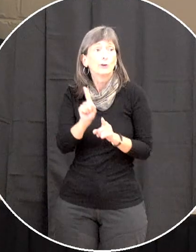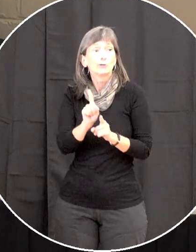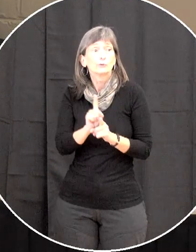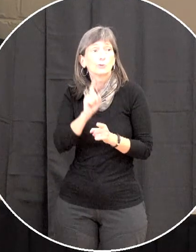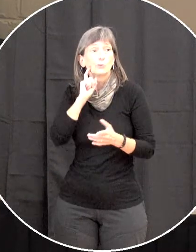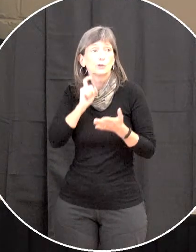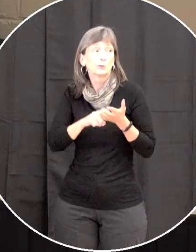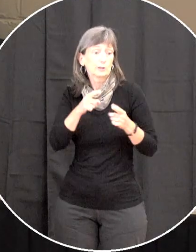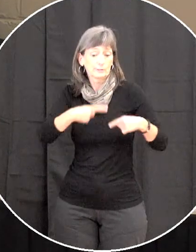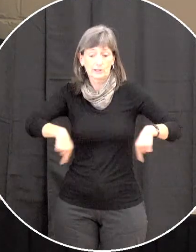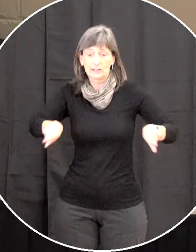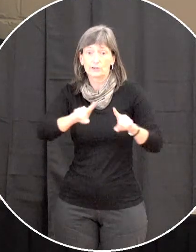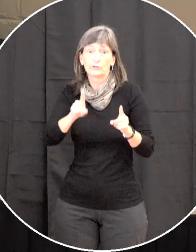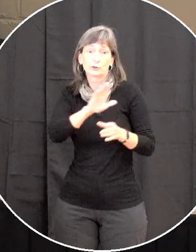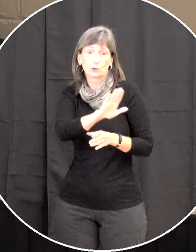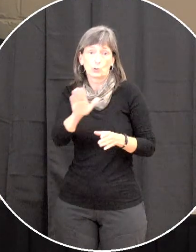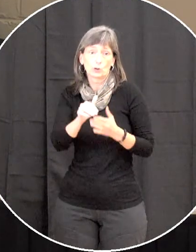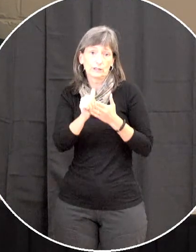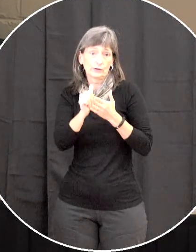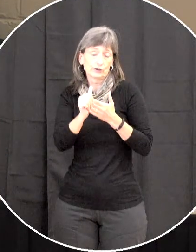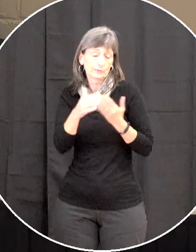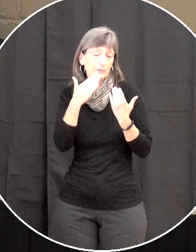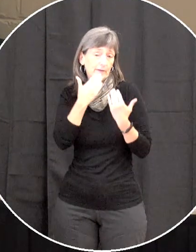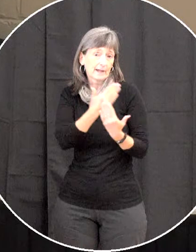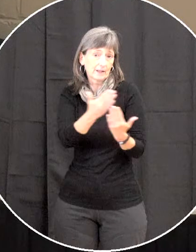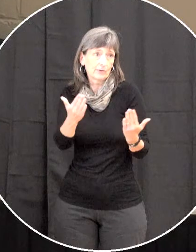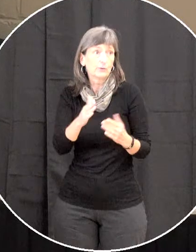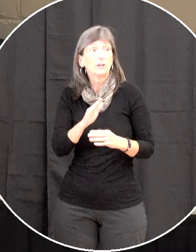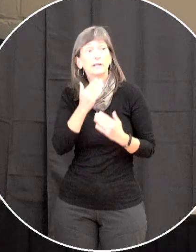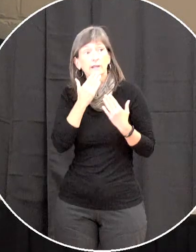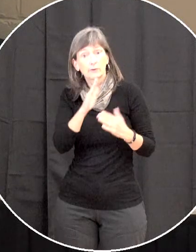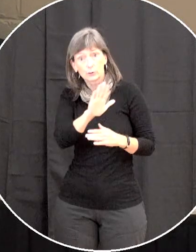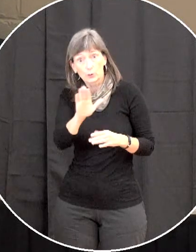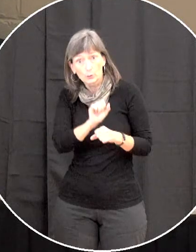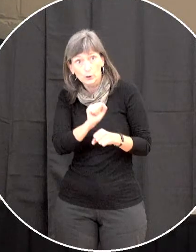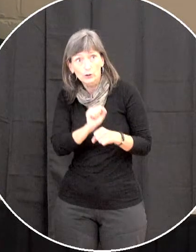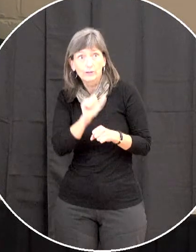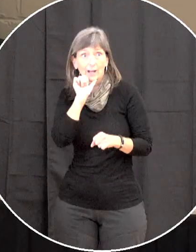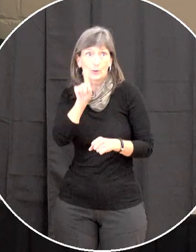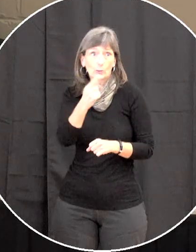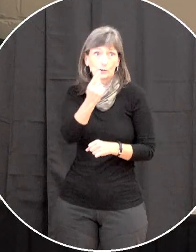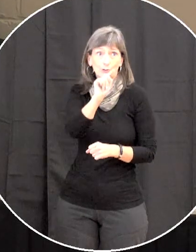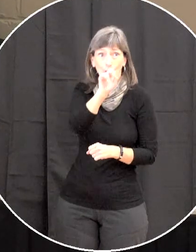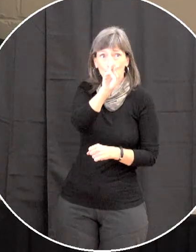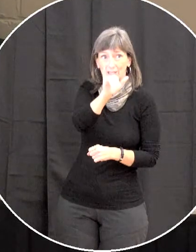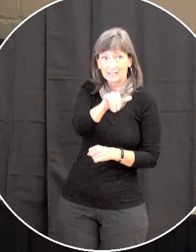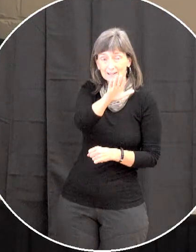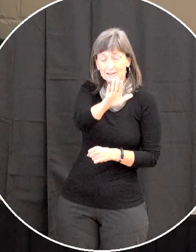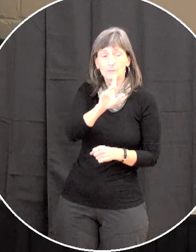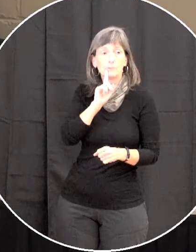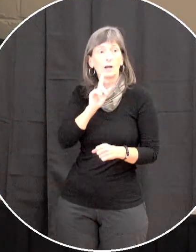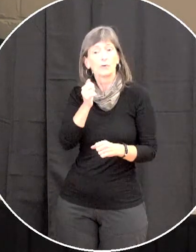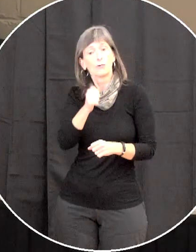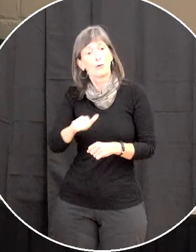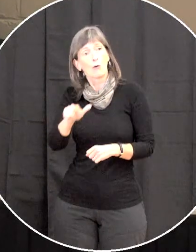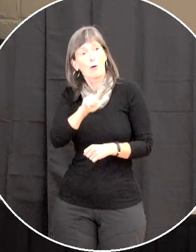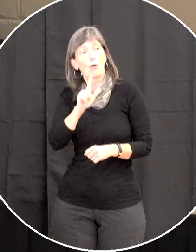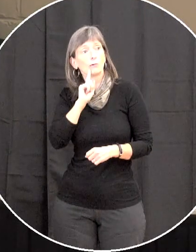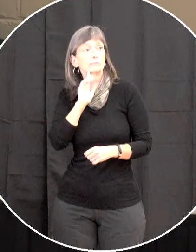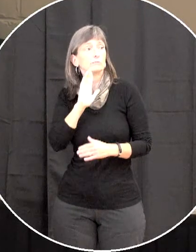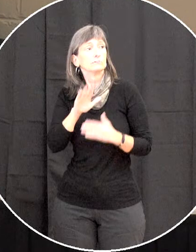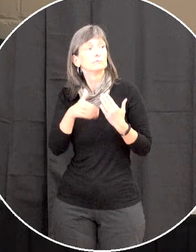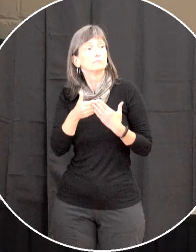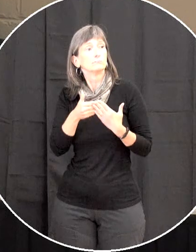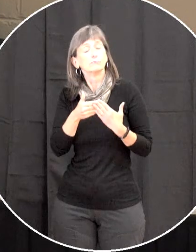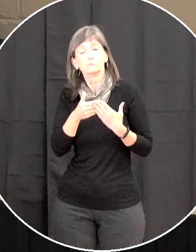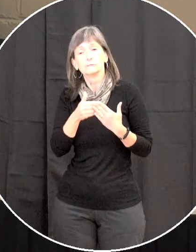participates at our table too. So thank you for the work you do, and it's not just to Tony but to all the our senior crew. Thank